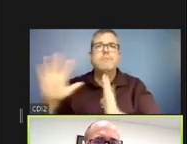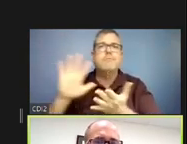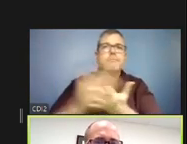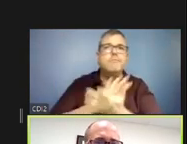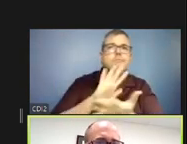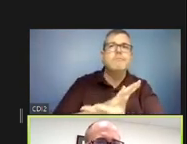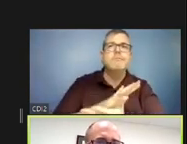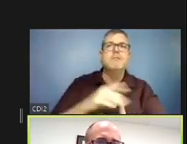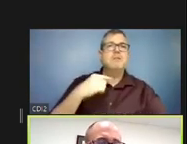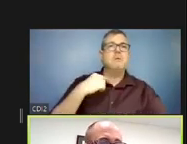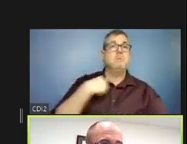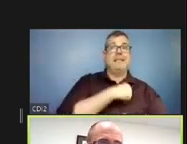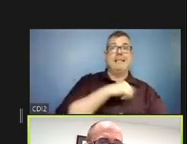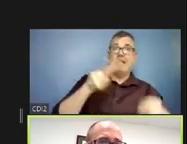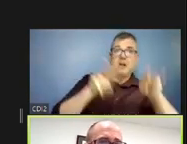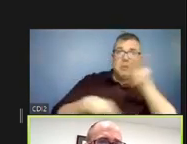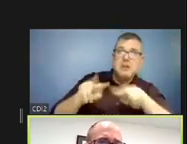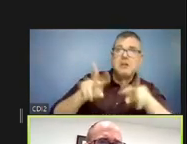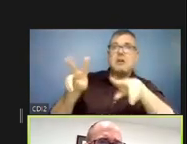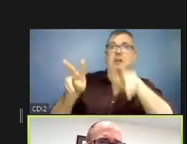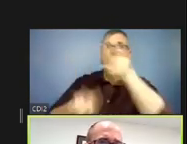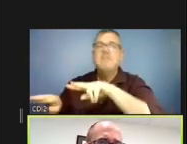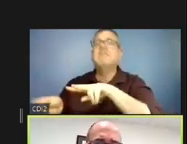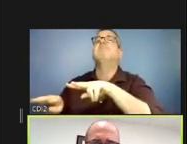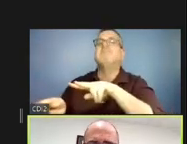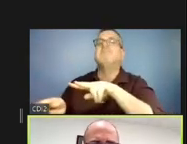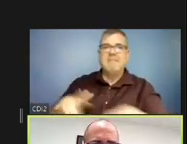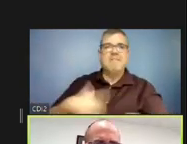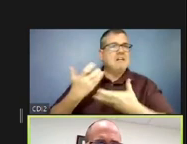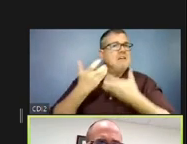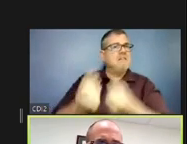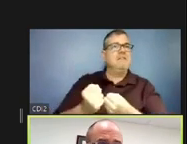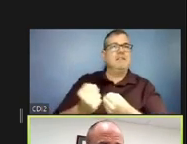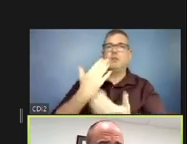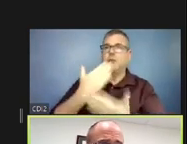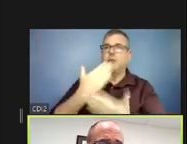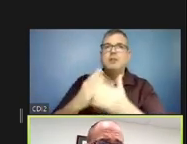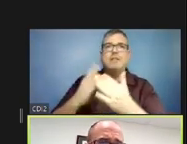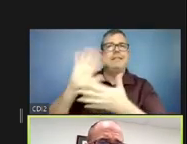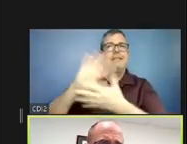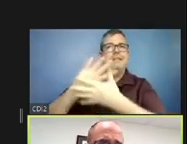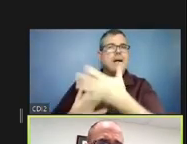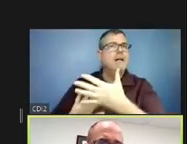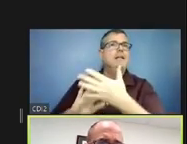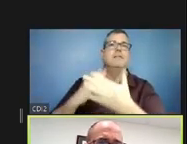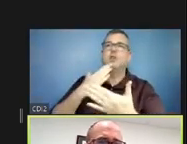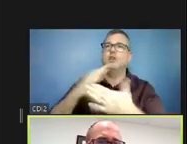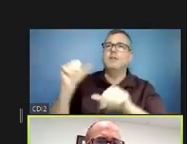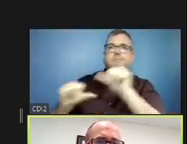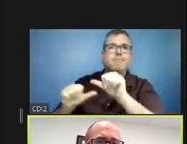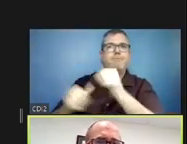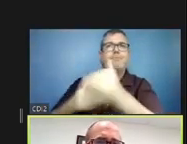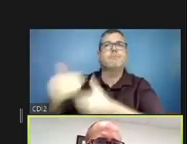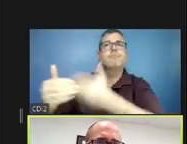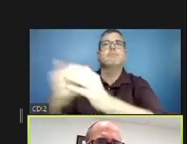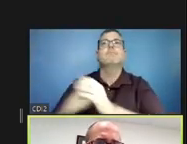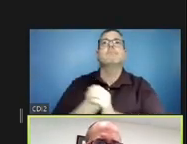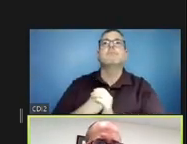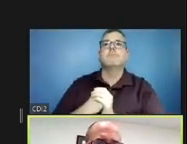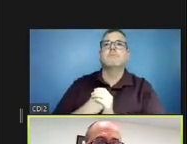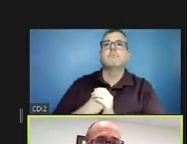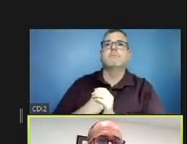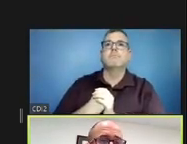It's great science. The mRNA vaccine is new. it's genetic material that